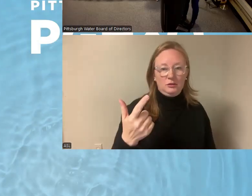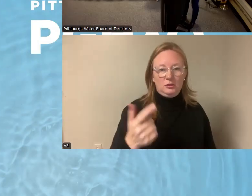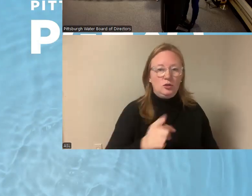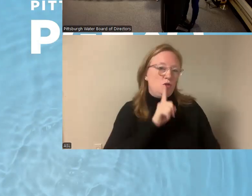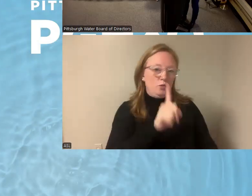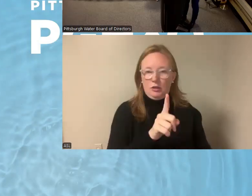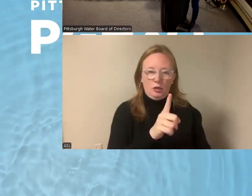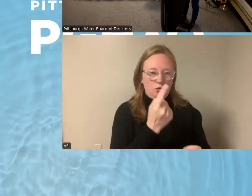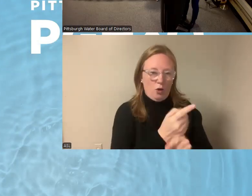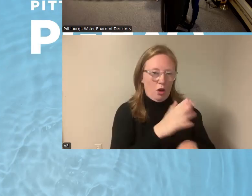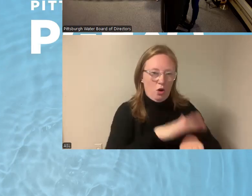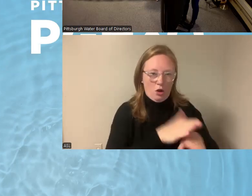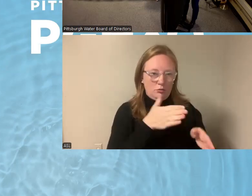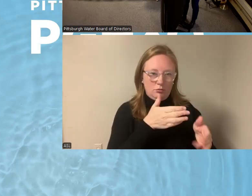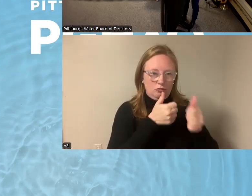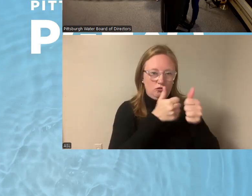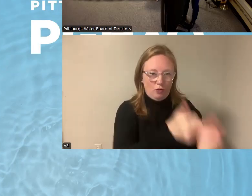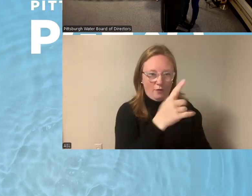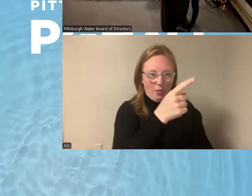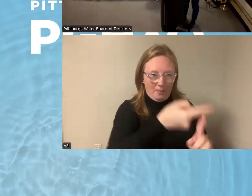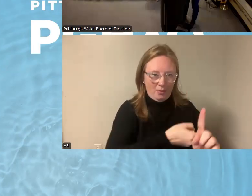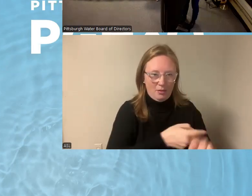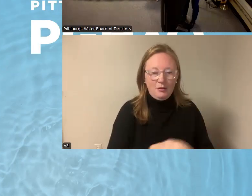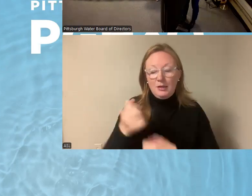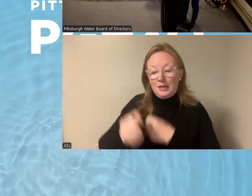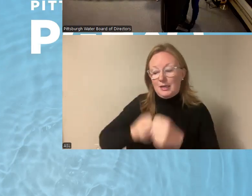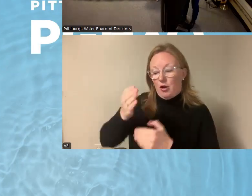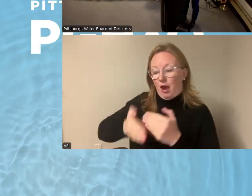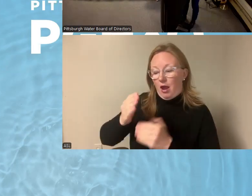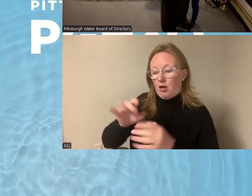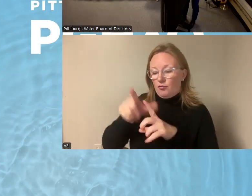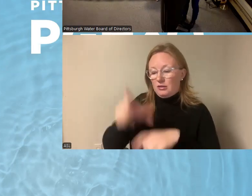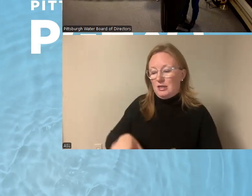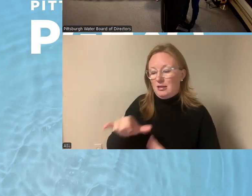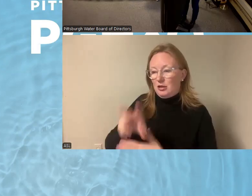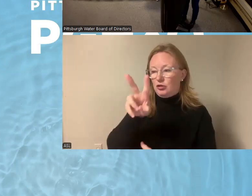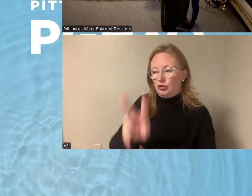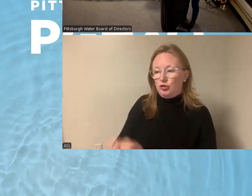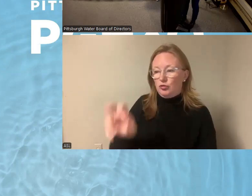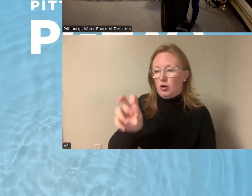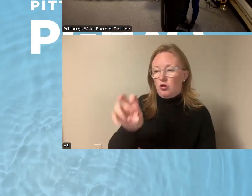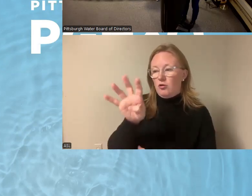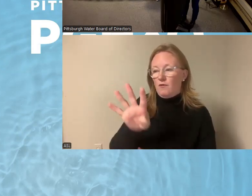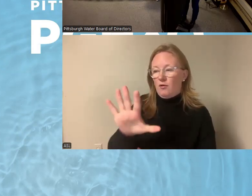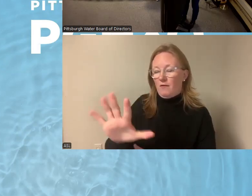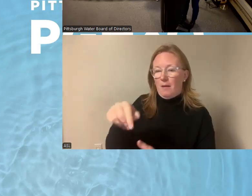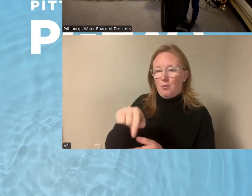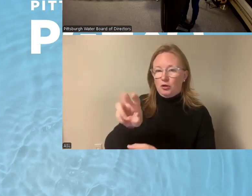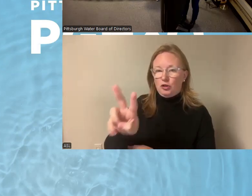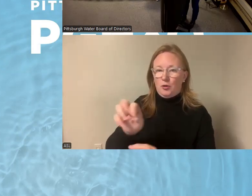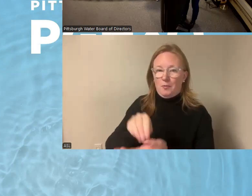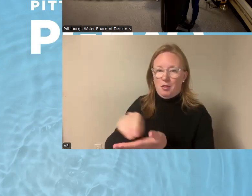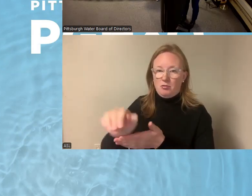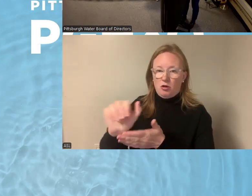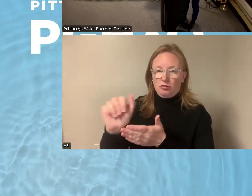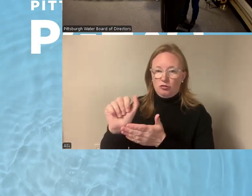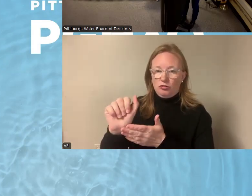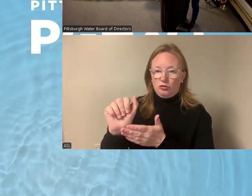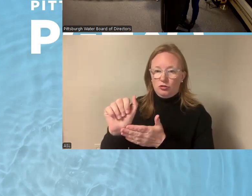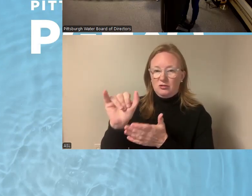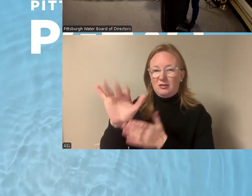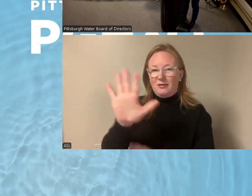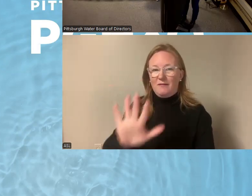par for the month. Year-end receipts are projected to be $245.2 million, which is